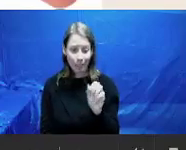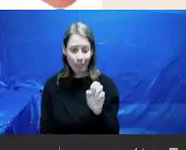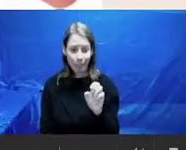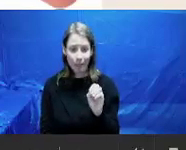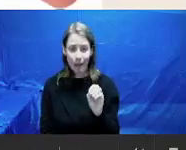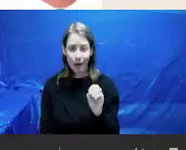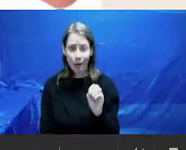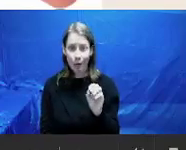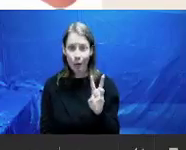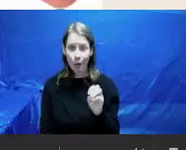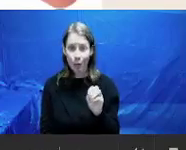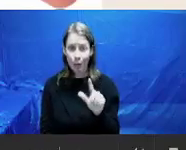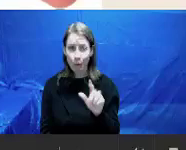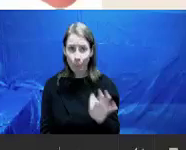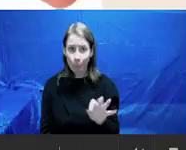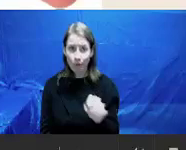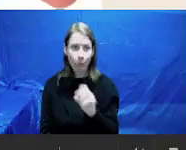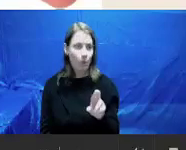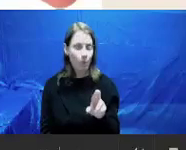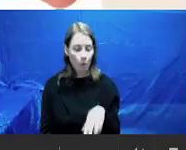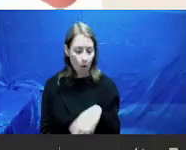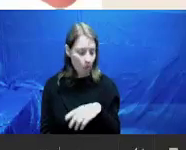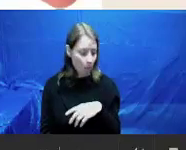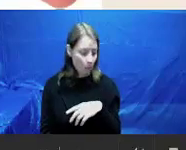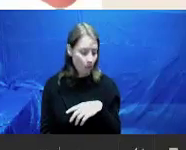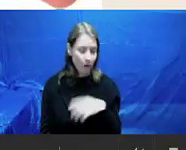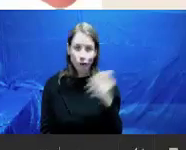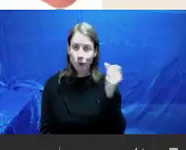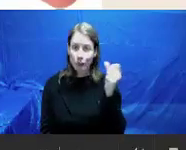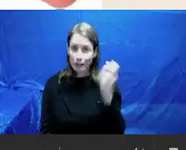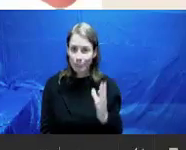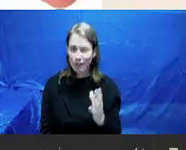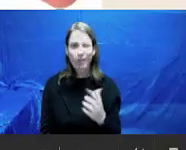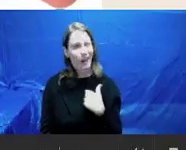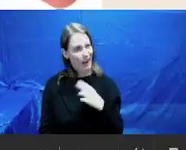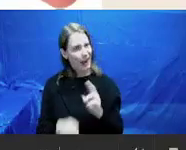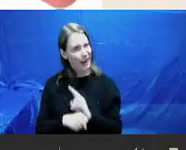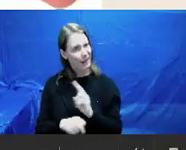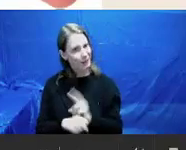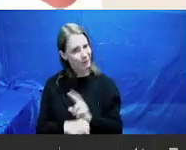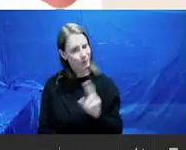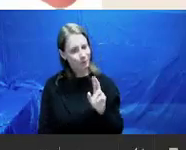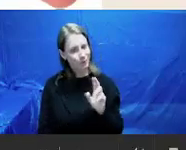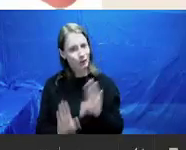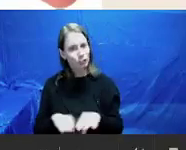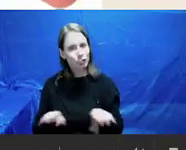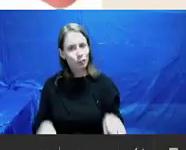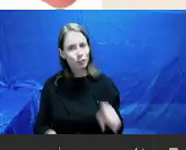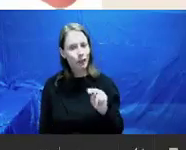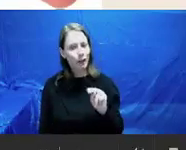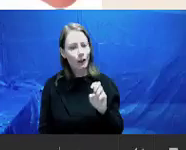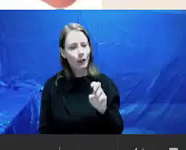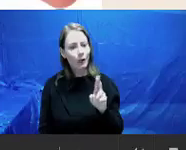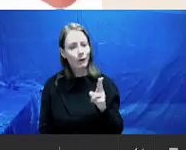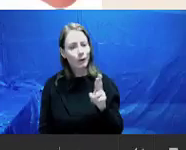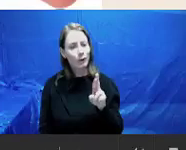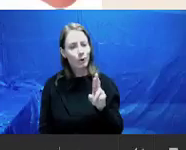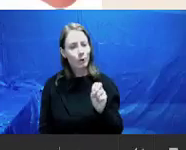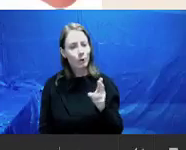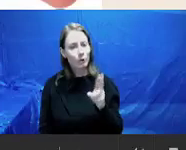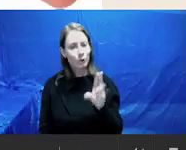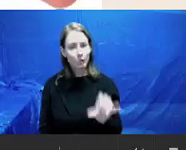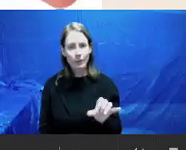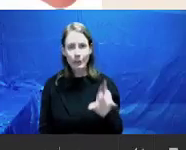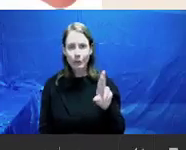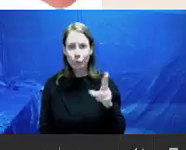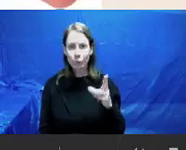really accessible pieces of text. They're short, you can reread them many times, you can unpack them quickly, and what